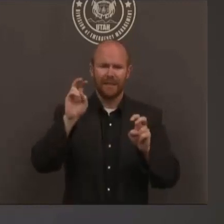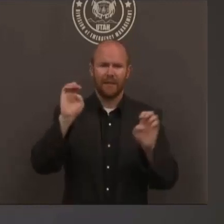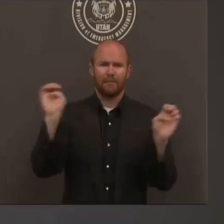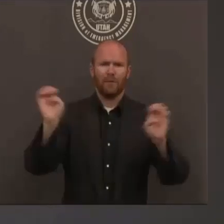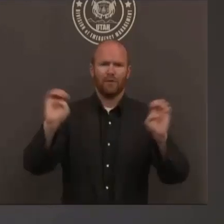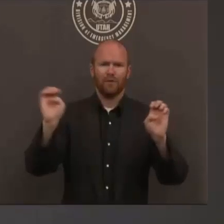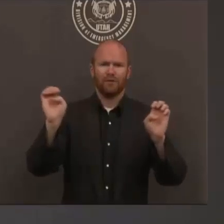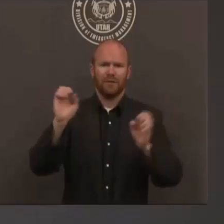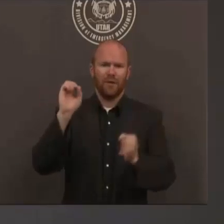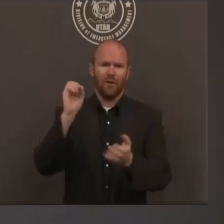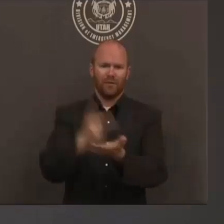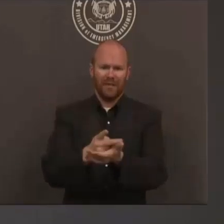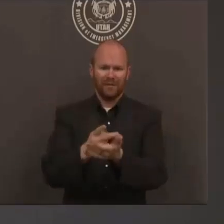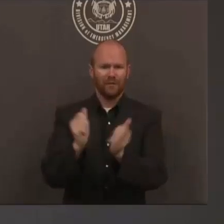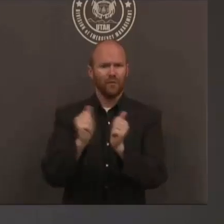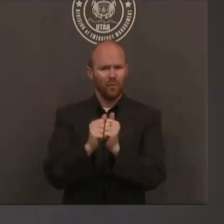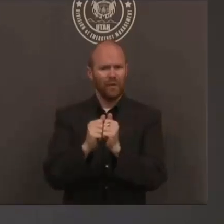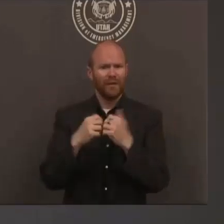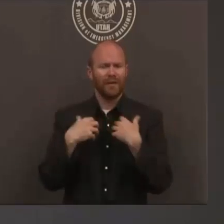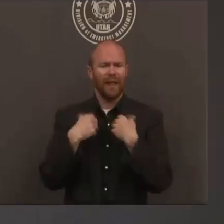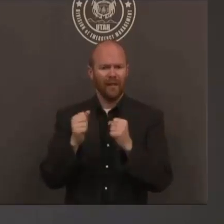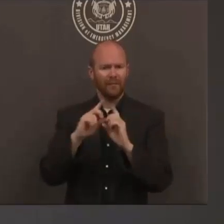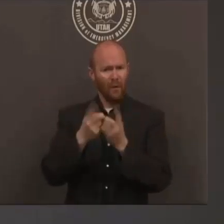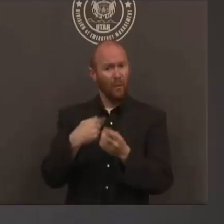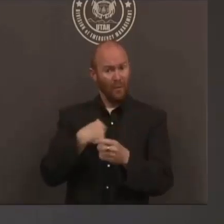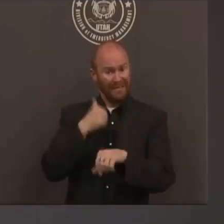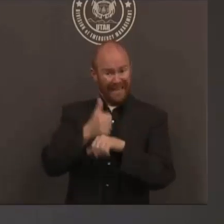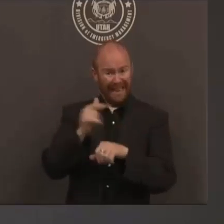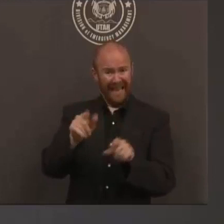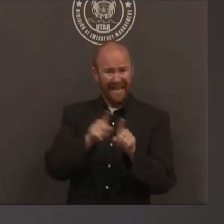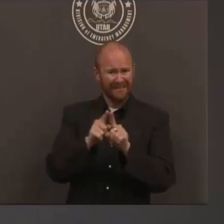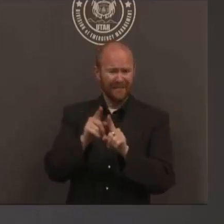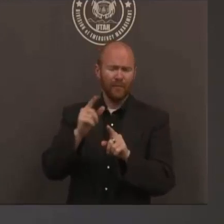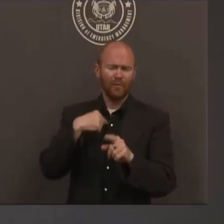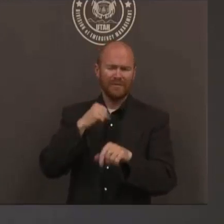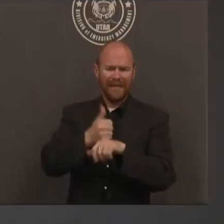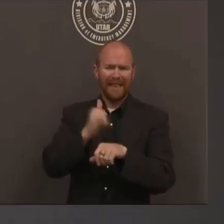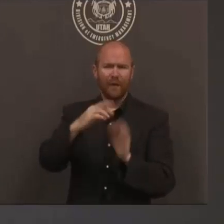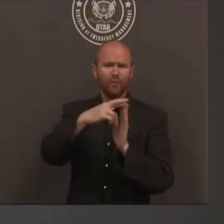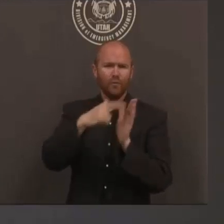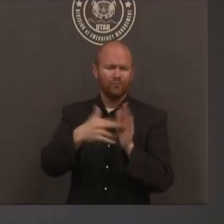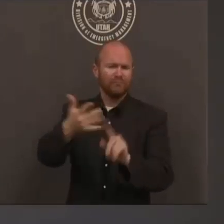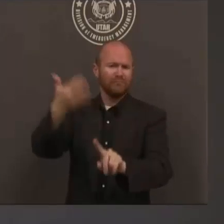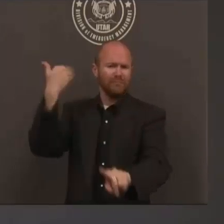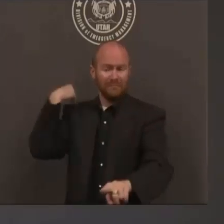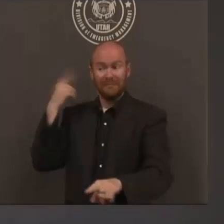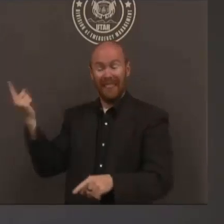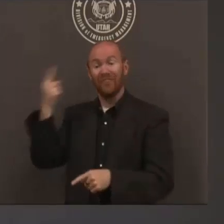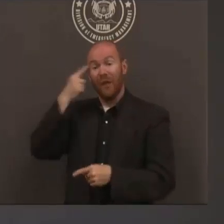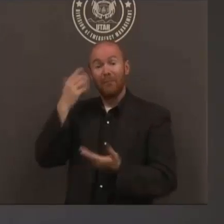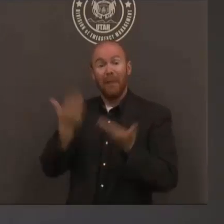have with our health department for these kinds of situations. There was concern about, are we going to run out of this